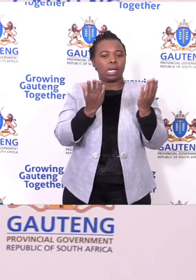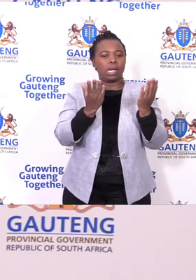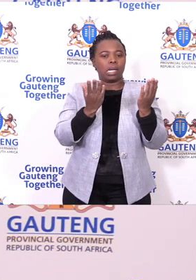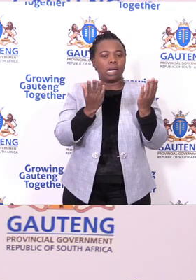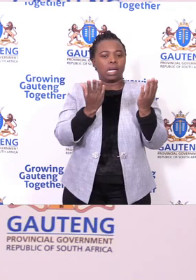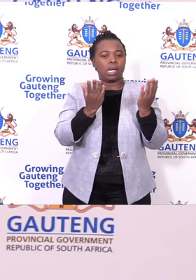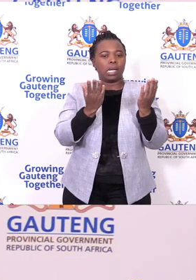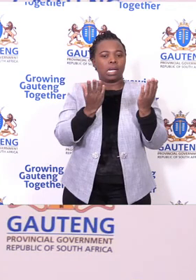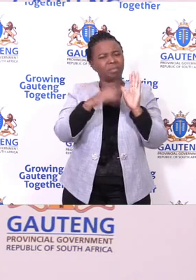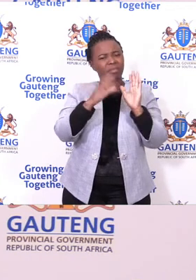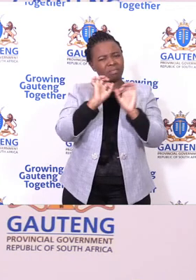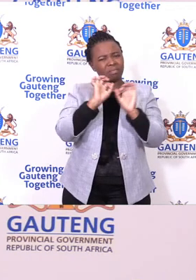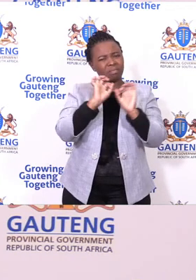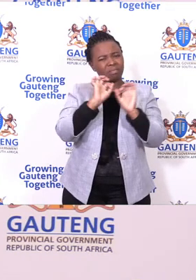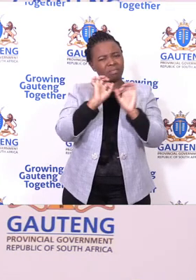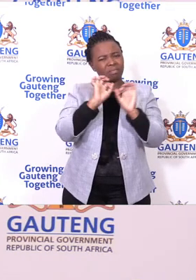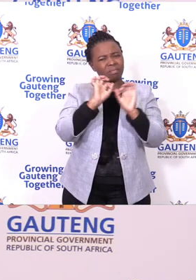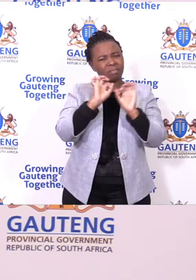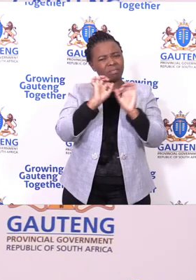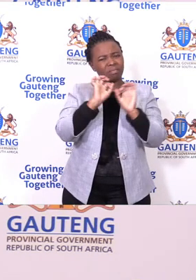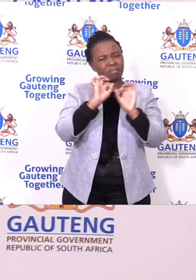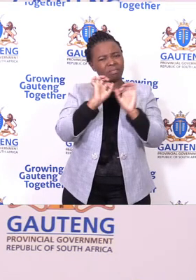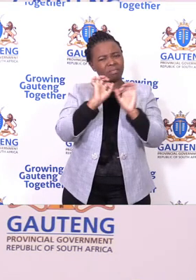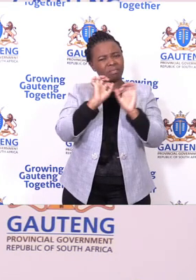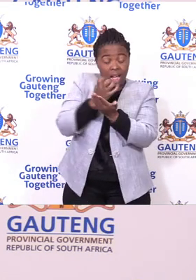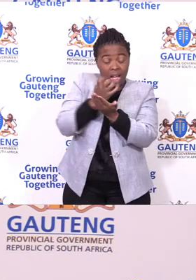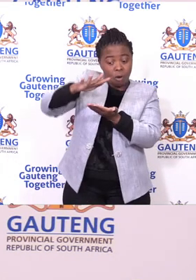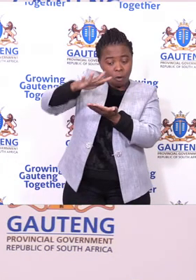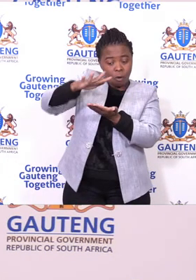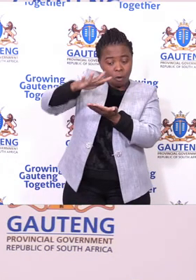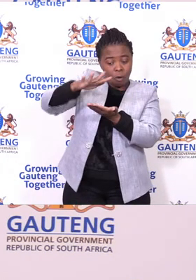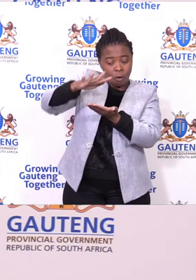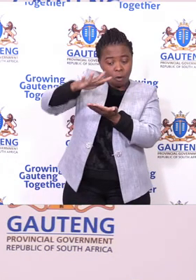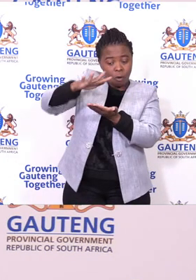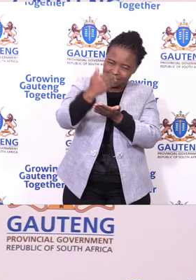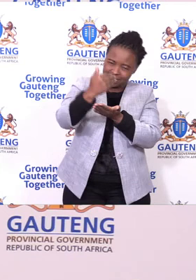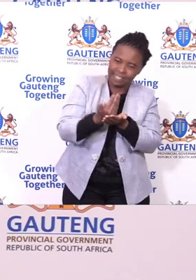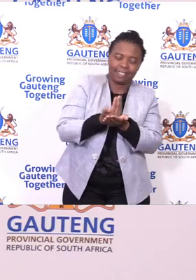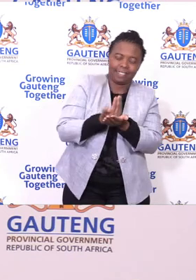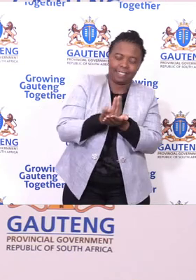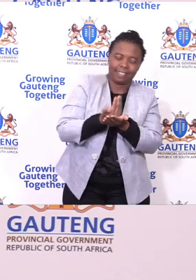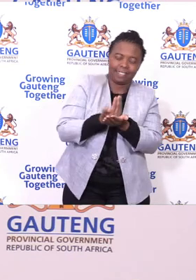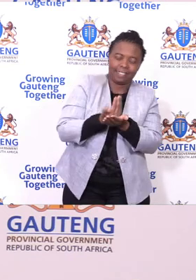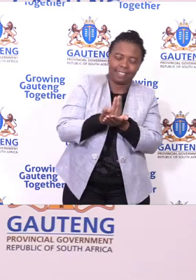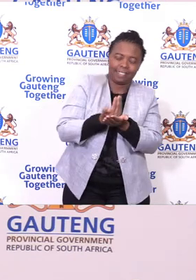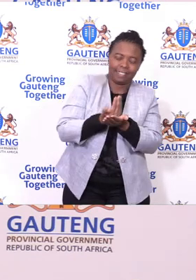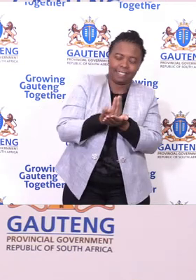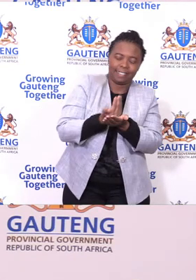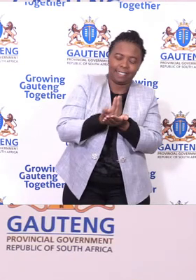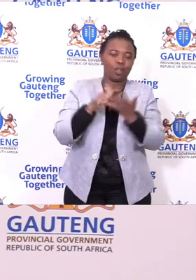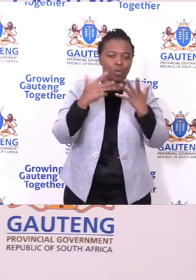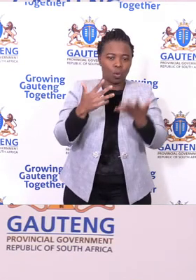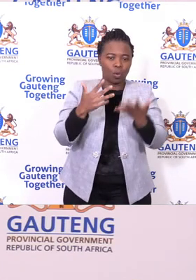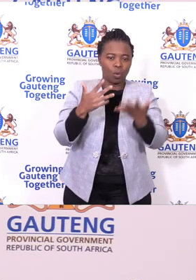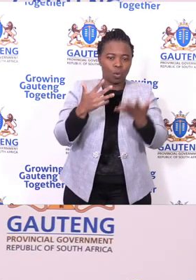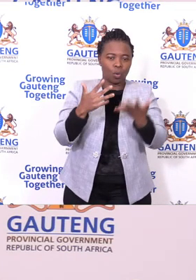it's quite clear that our schooling environment remains safe and is one environment that we just need to keep